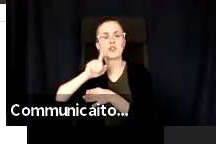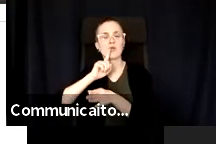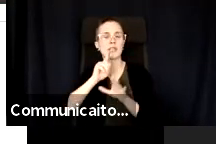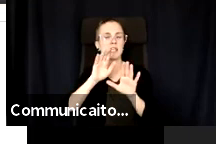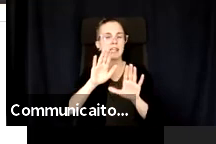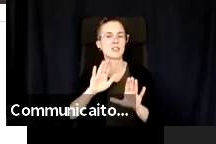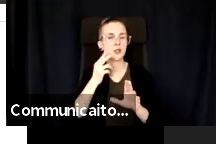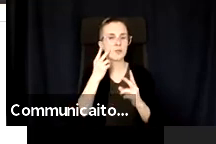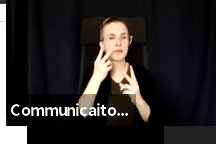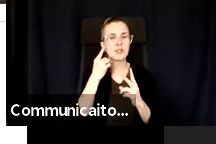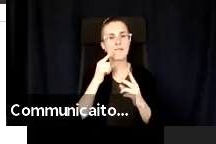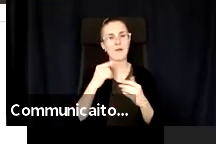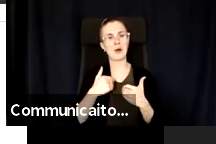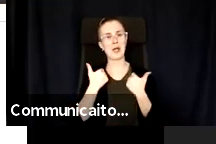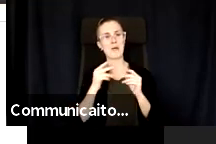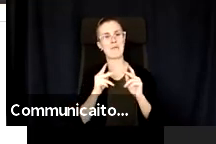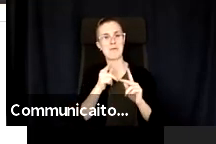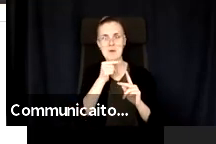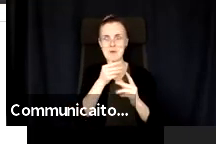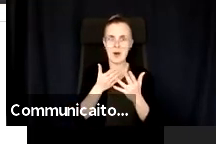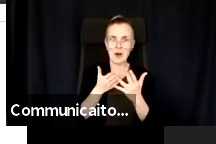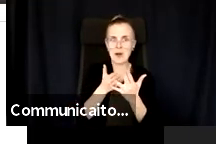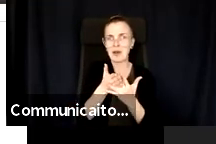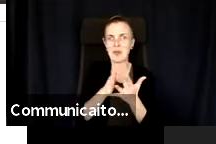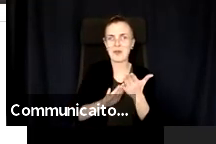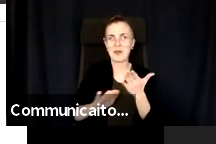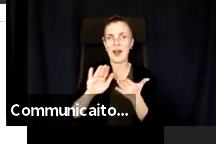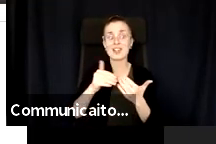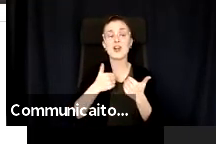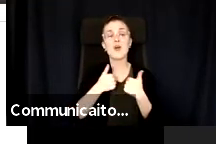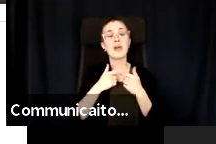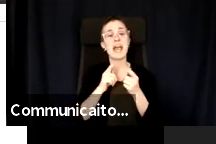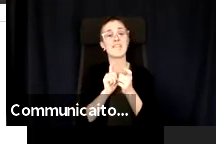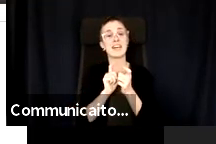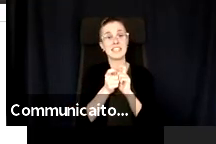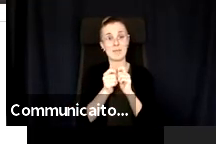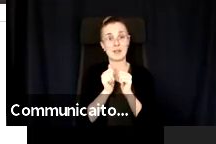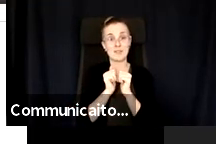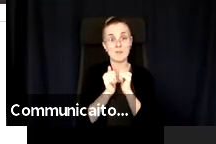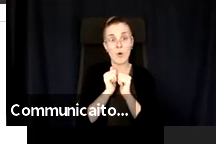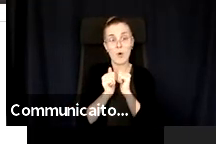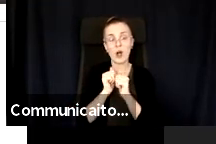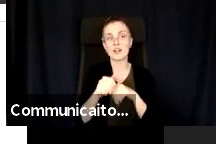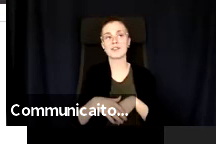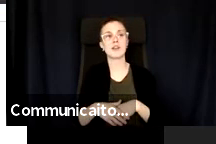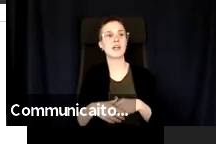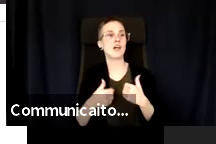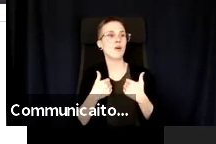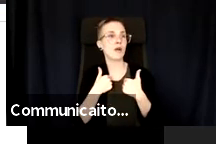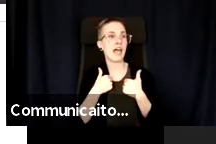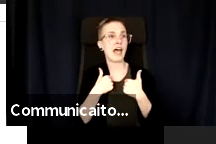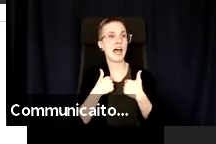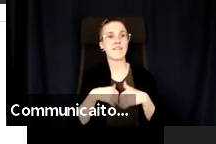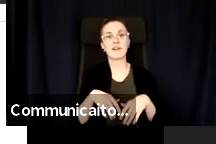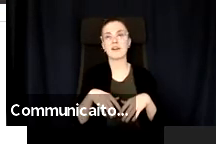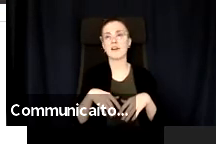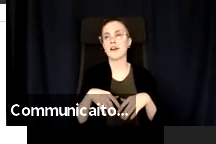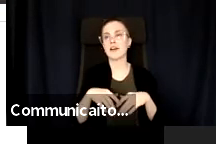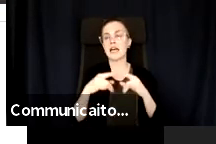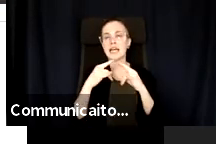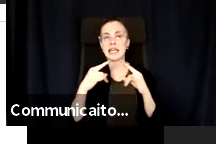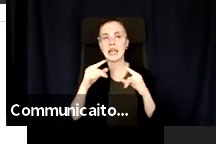through college. We have adaptive sports in Plano, Texas. We have, you know, Rise Sports, Camp Craig